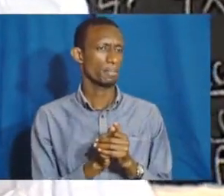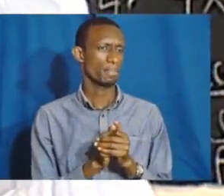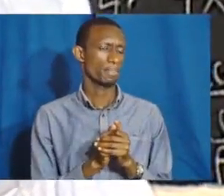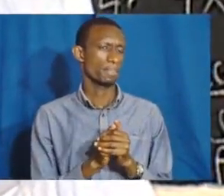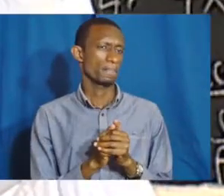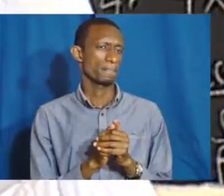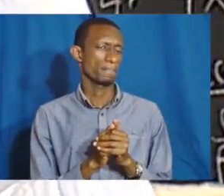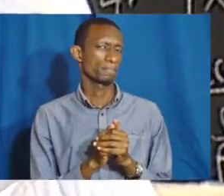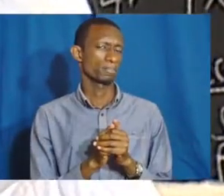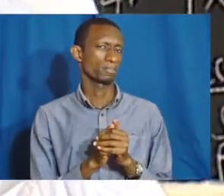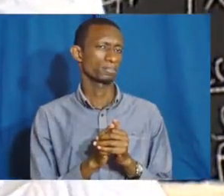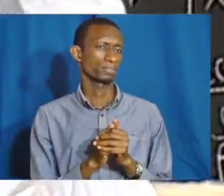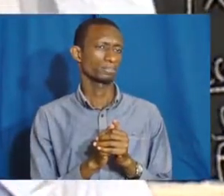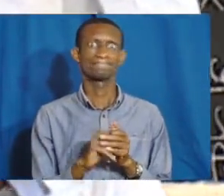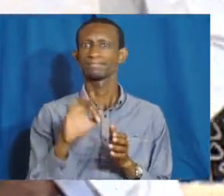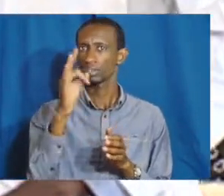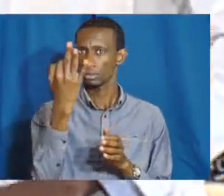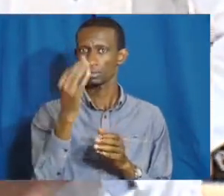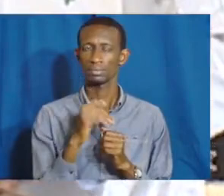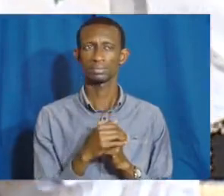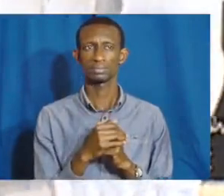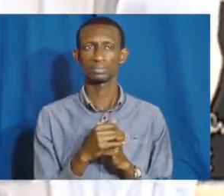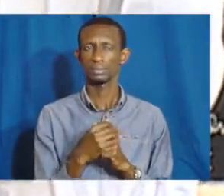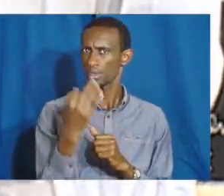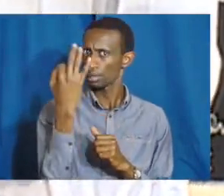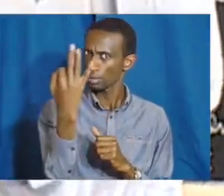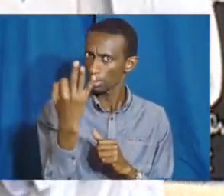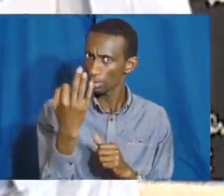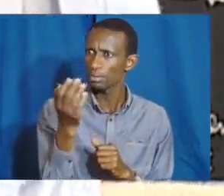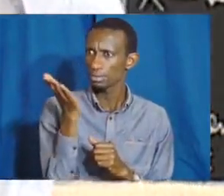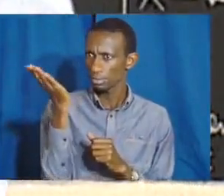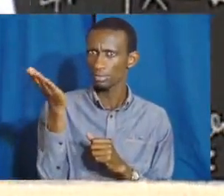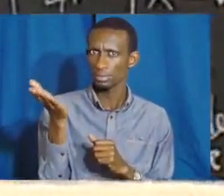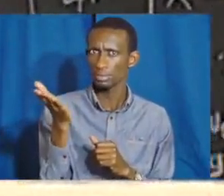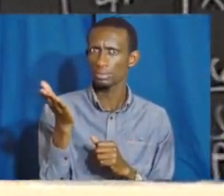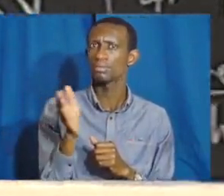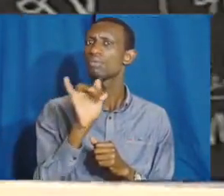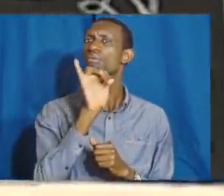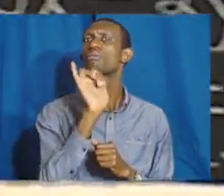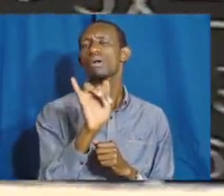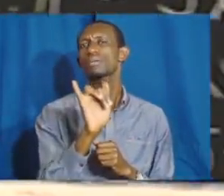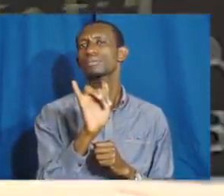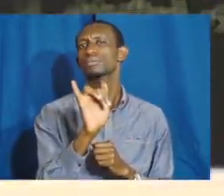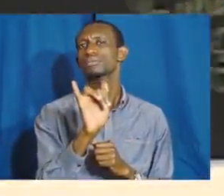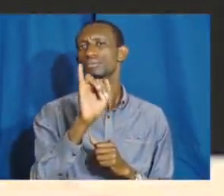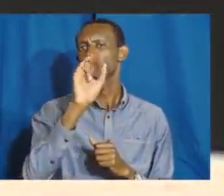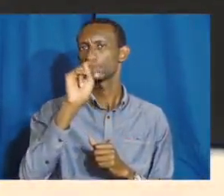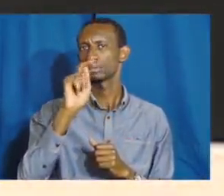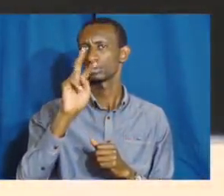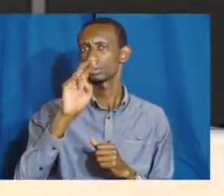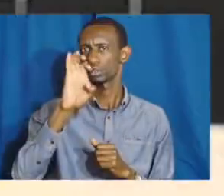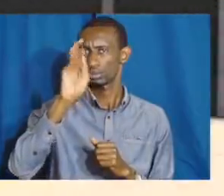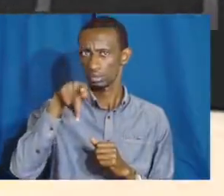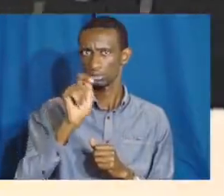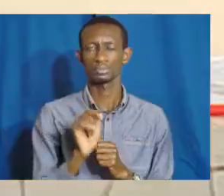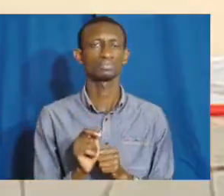y-intercept is 3. 3 is the y-intercept. Now, when you are on a